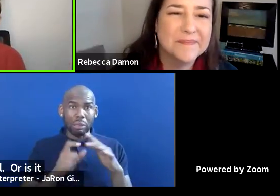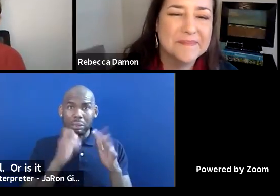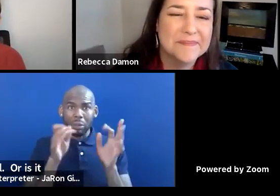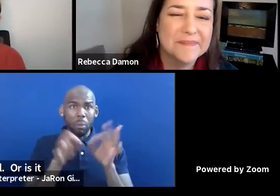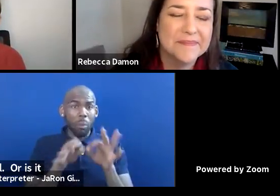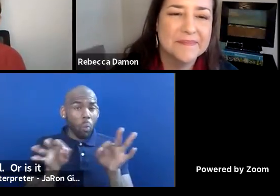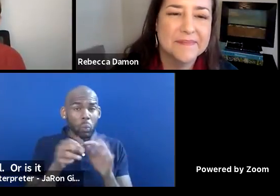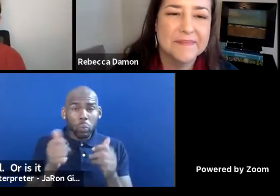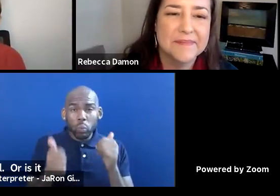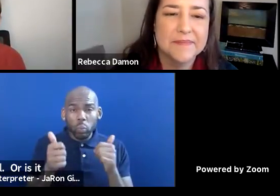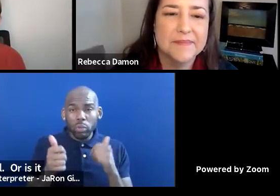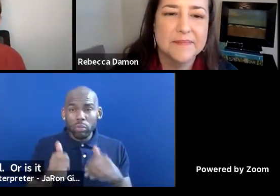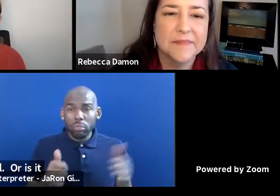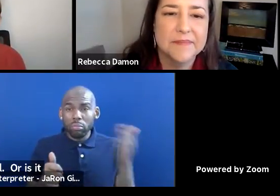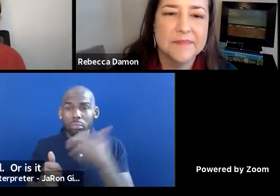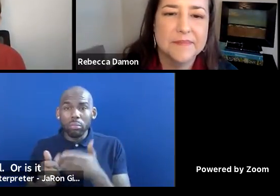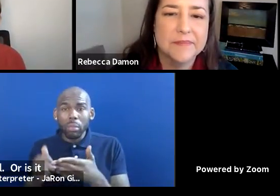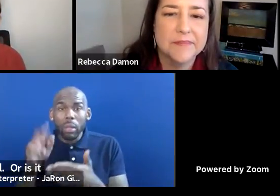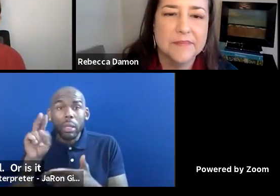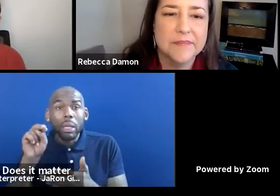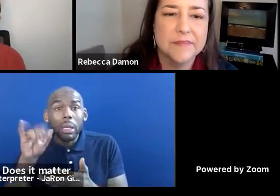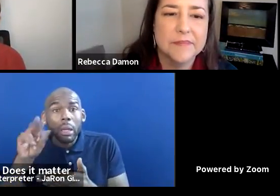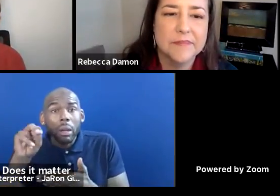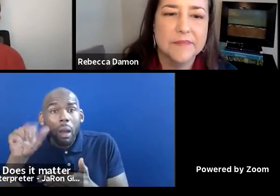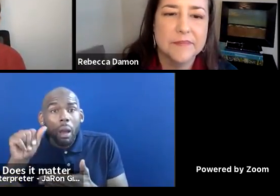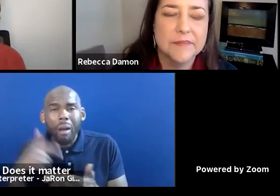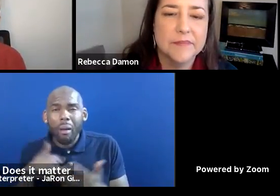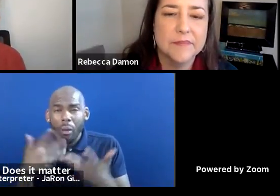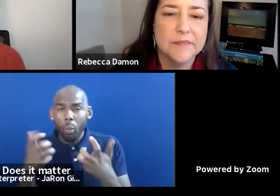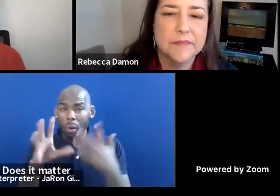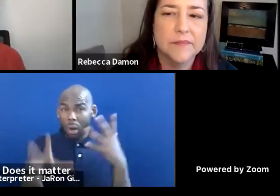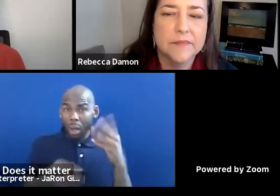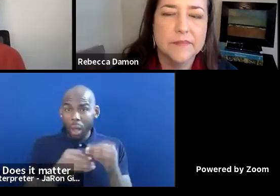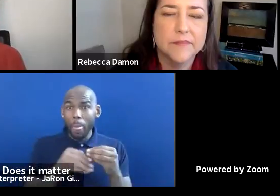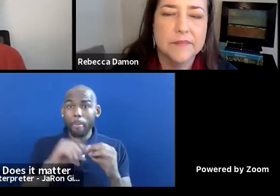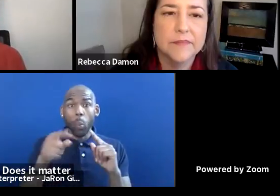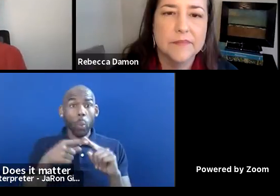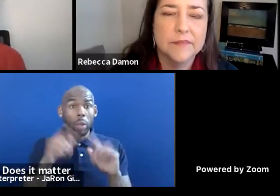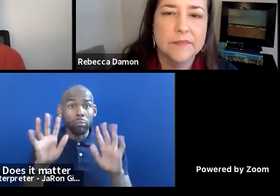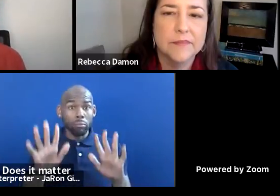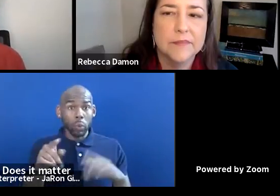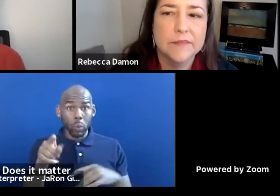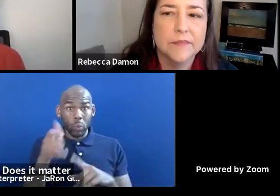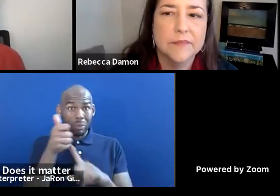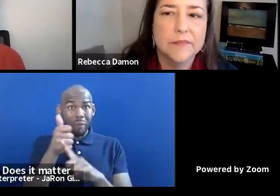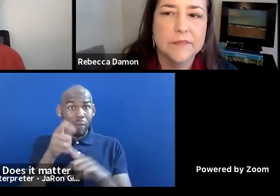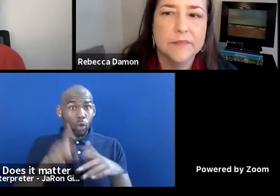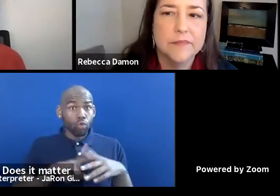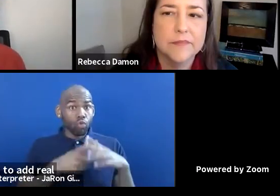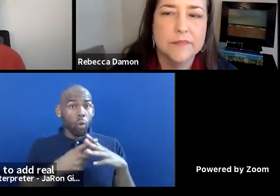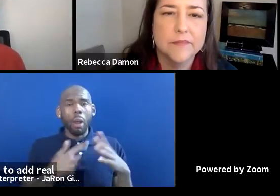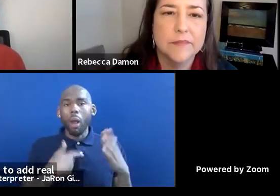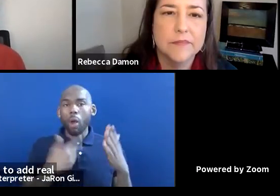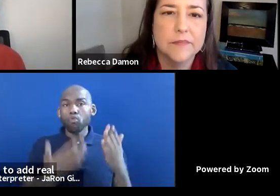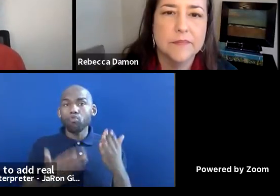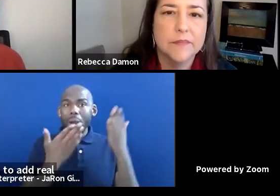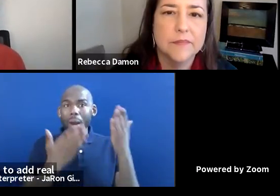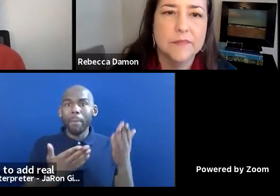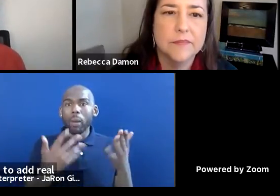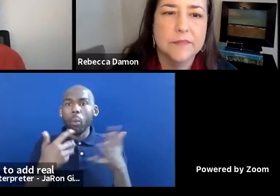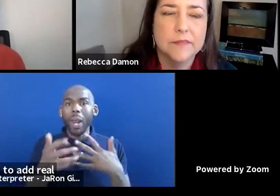I just wanted to add quick that, when you are starting out, I would recommend that